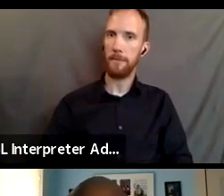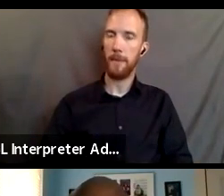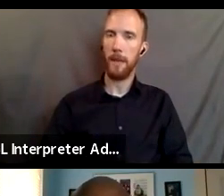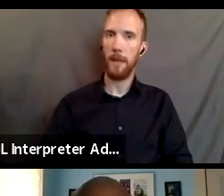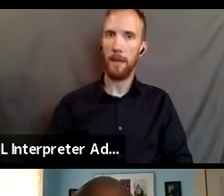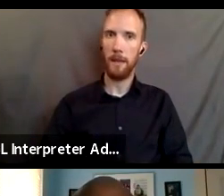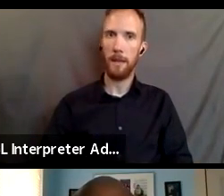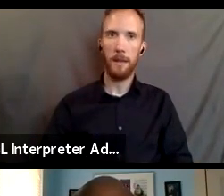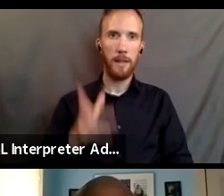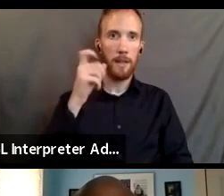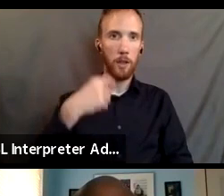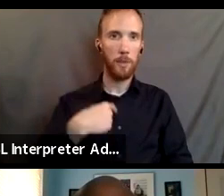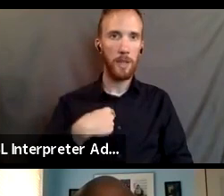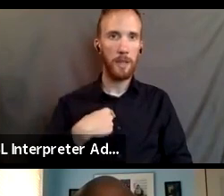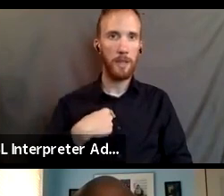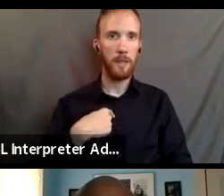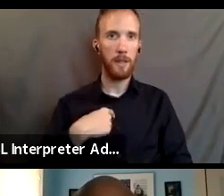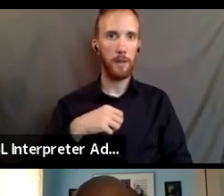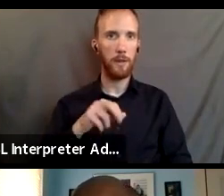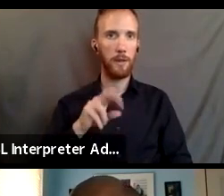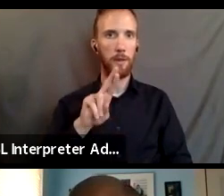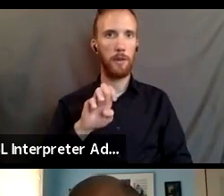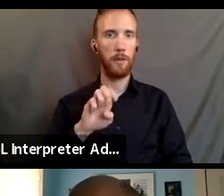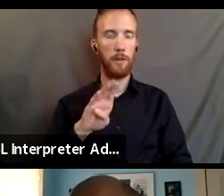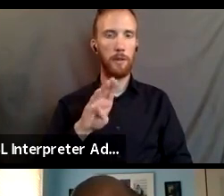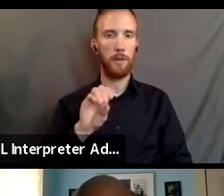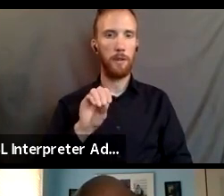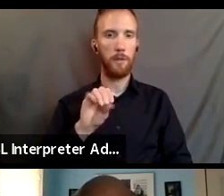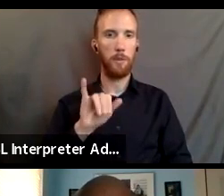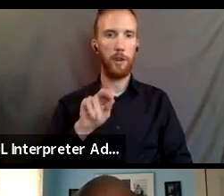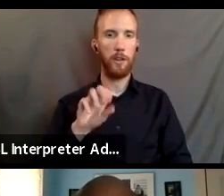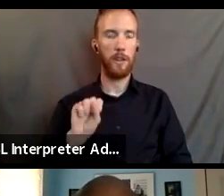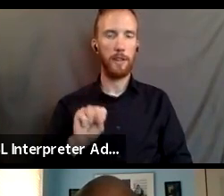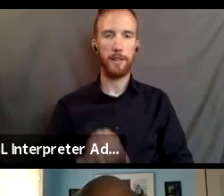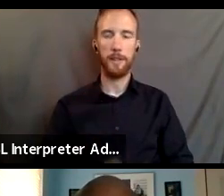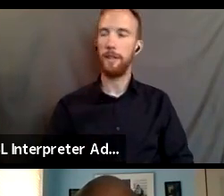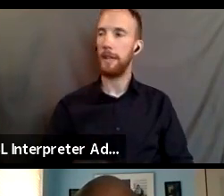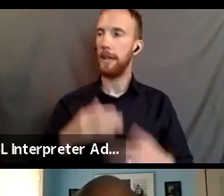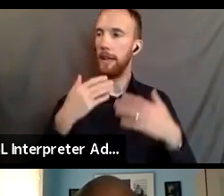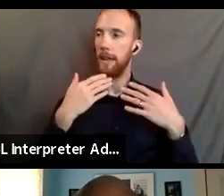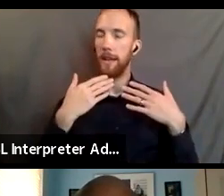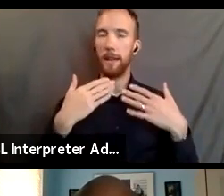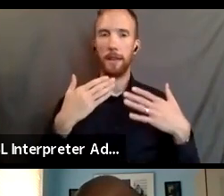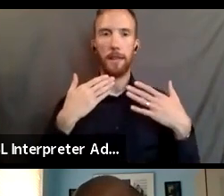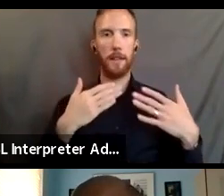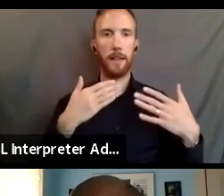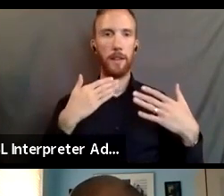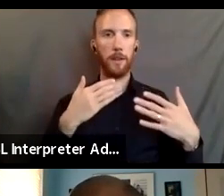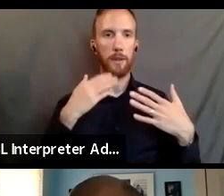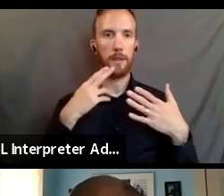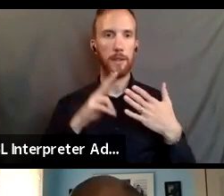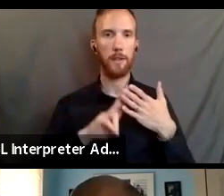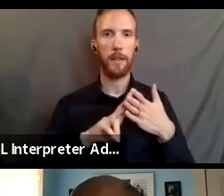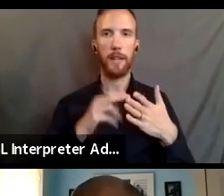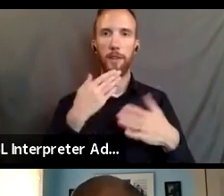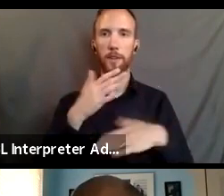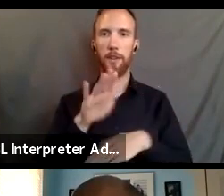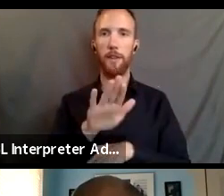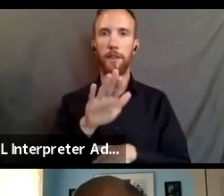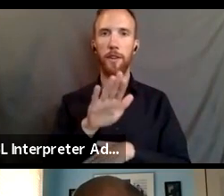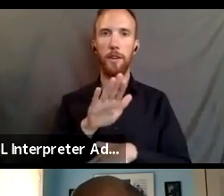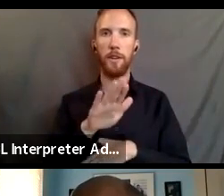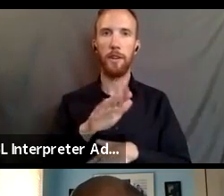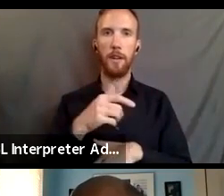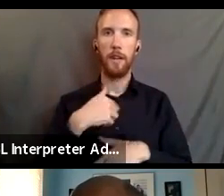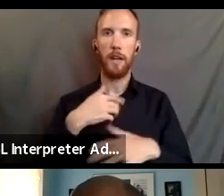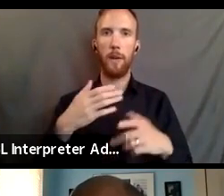can you hear me yes thank you please proceed thank you madam secretary and good afternoon i want to not only uh